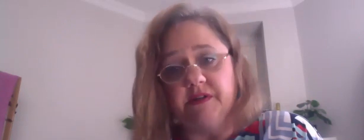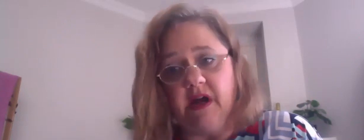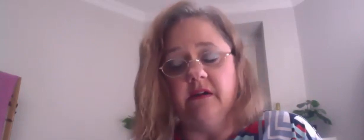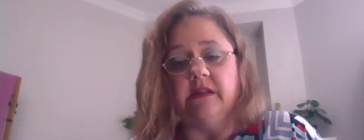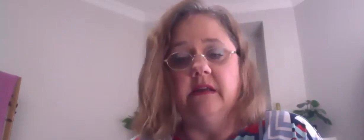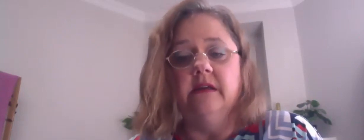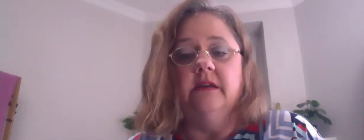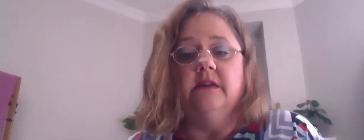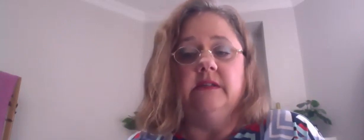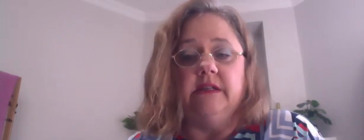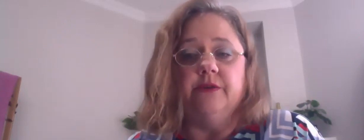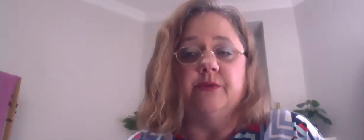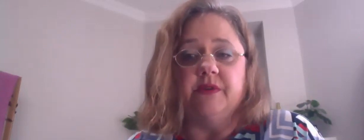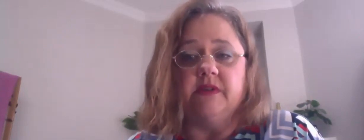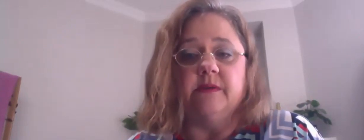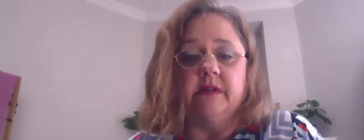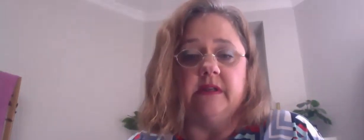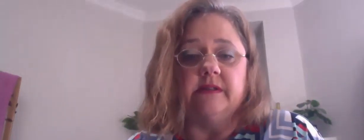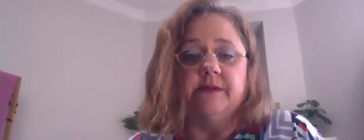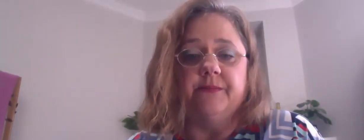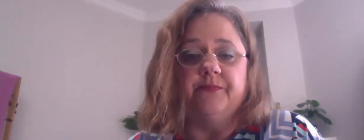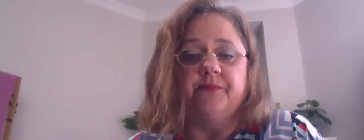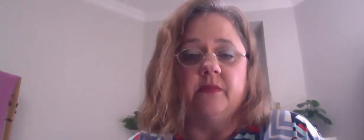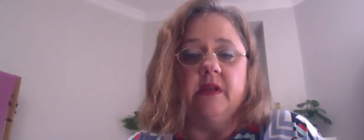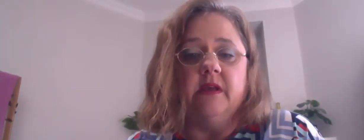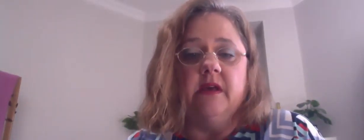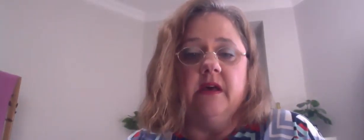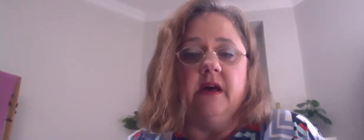not entirely, seniors with disabilities.